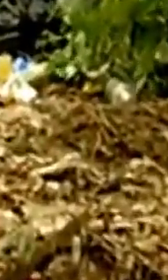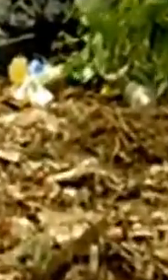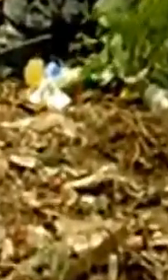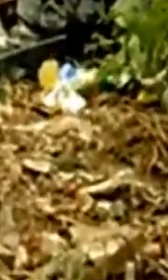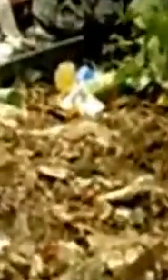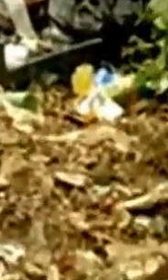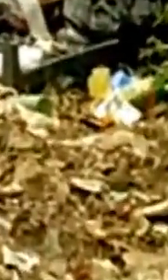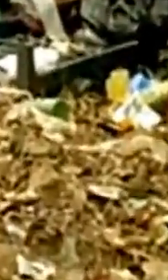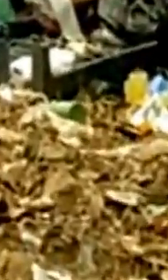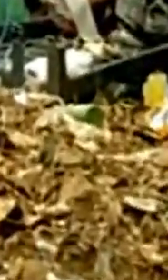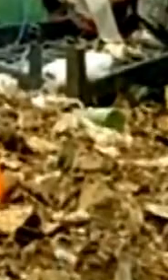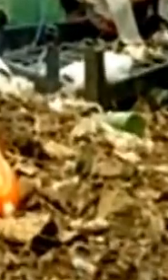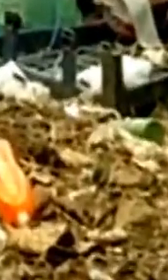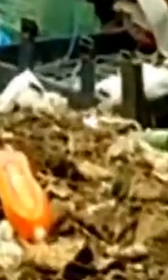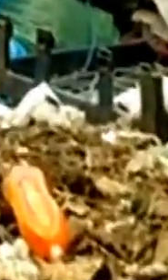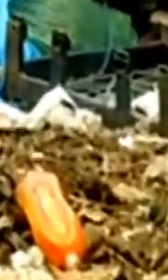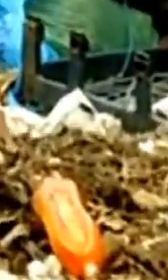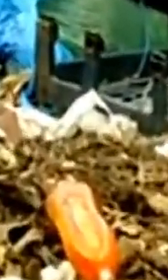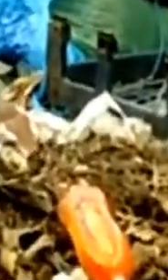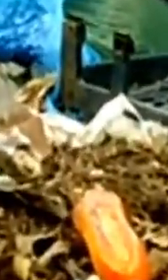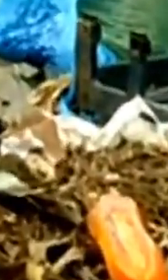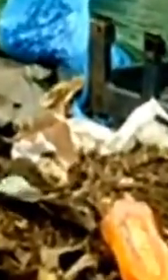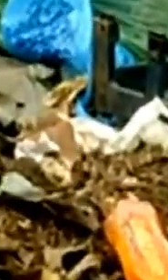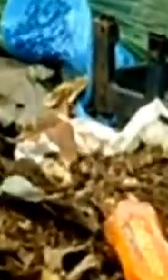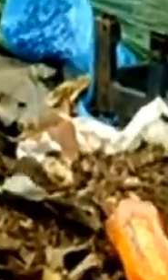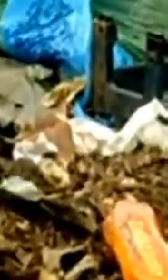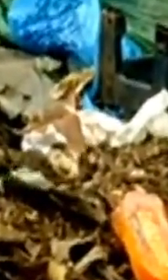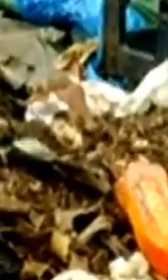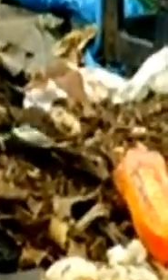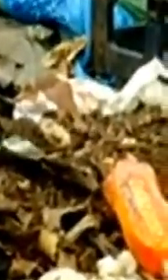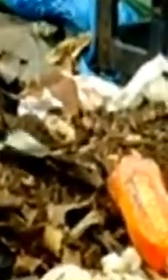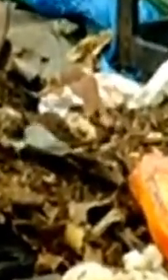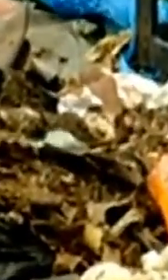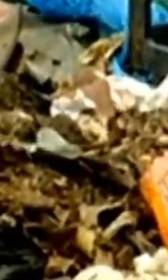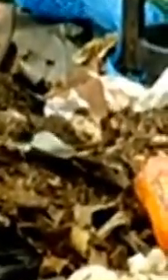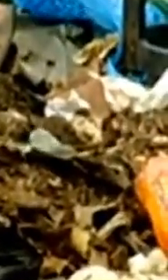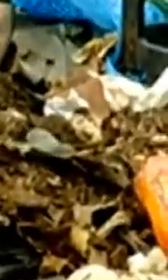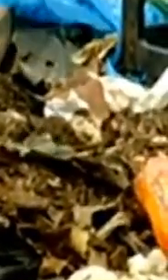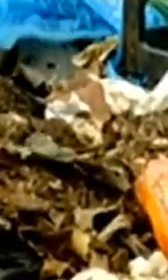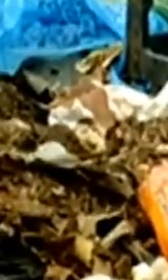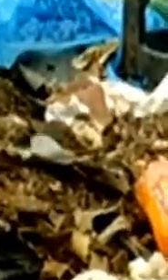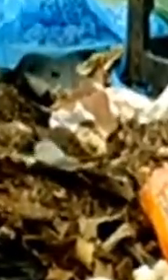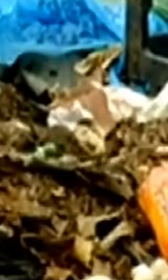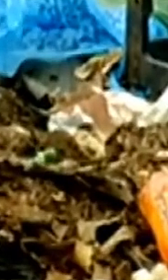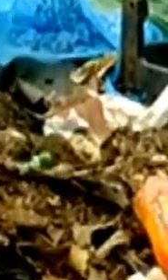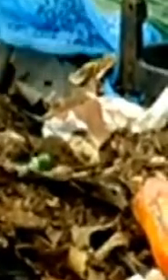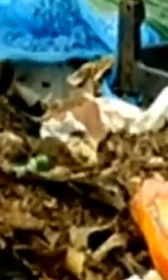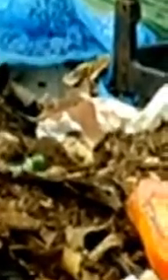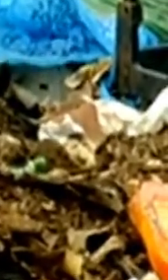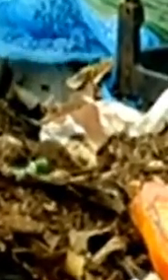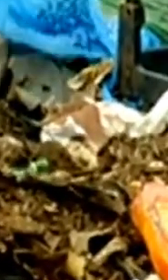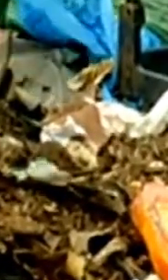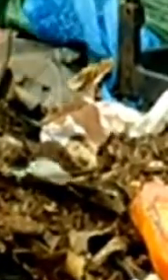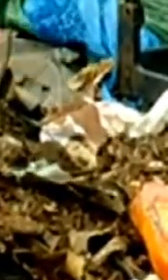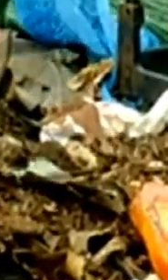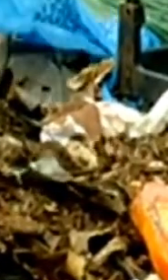they will continue, Blaine. I must also mention that we have been told that the ANC in the province will be coming to the family of Siyabonga Mkhize also to